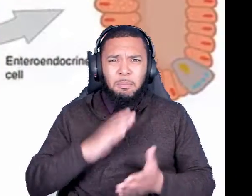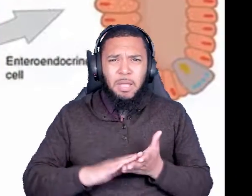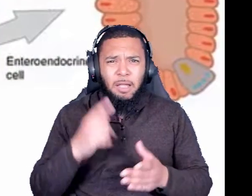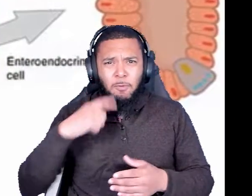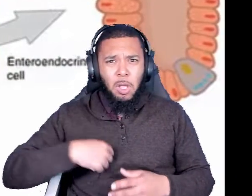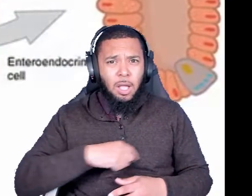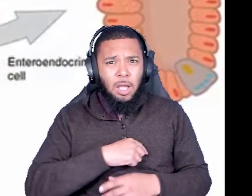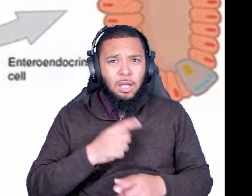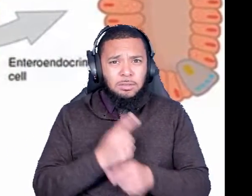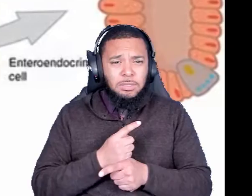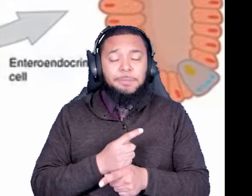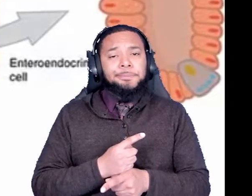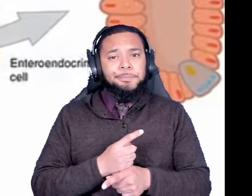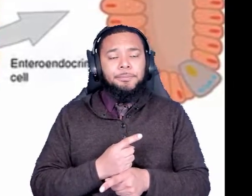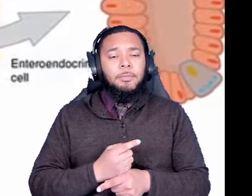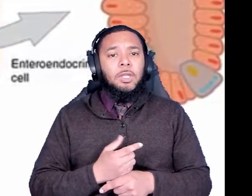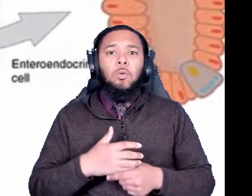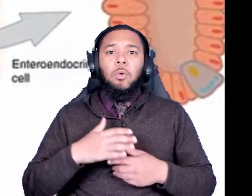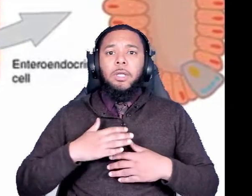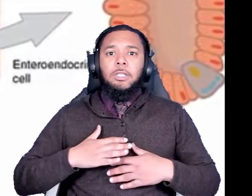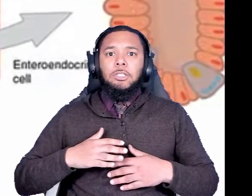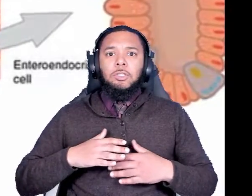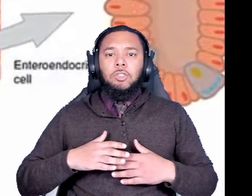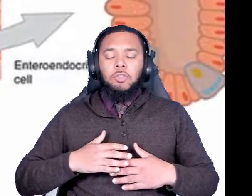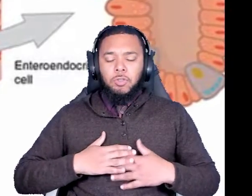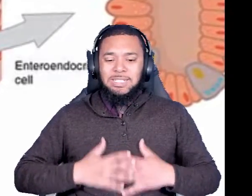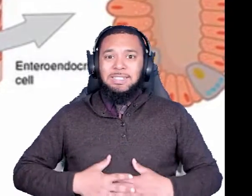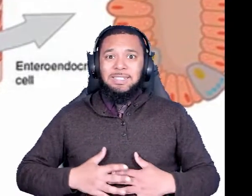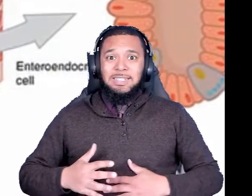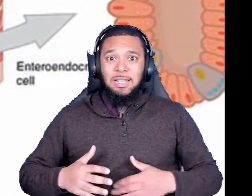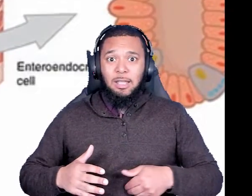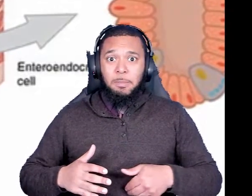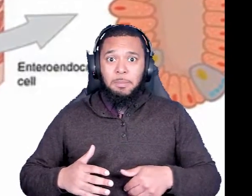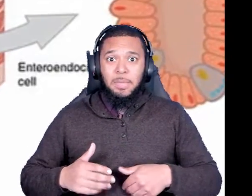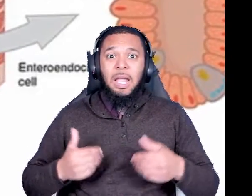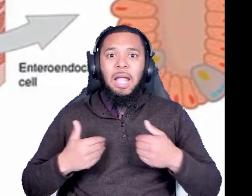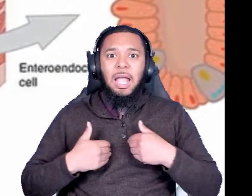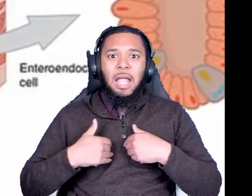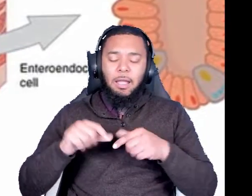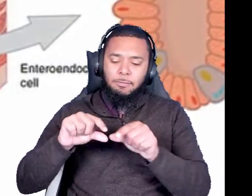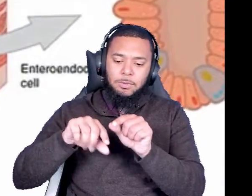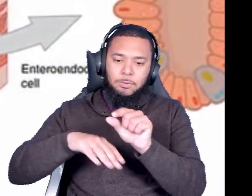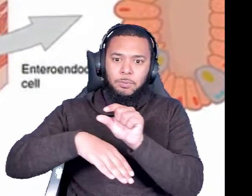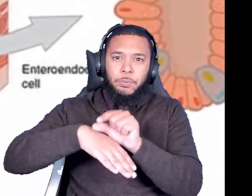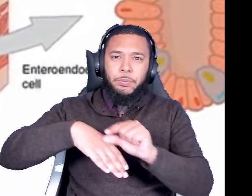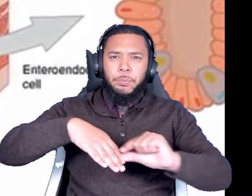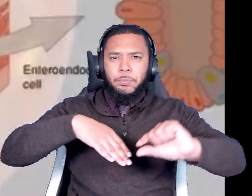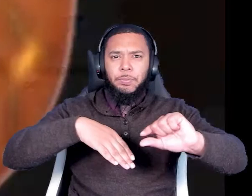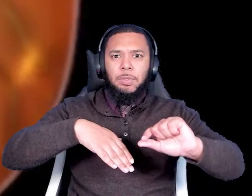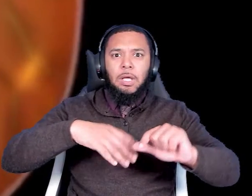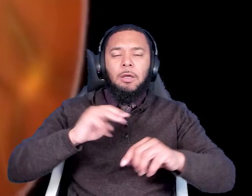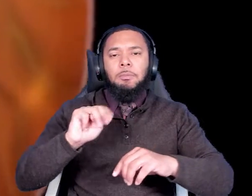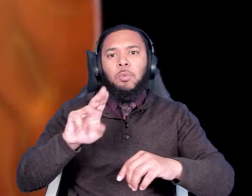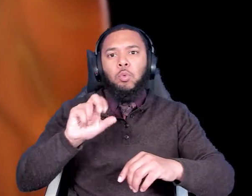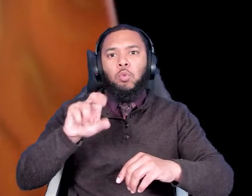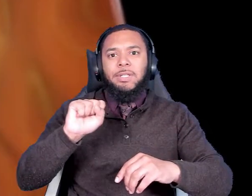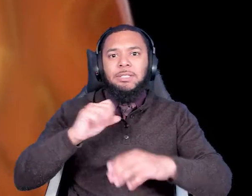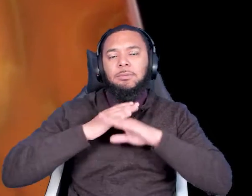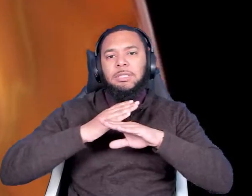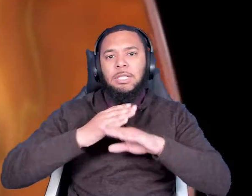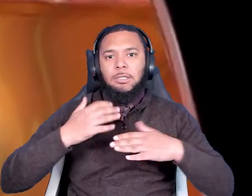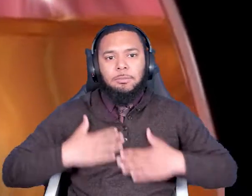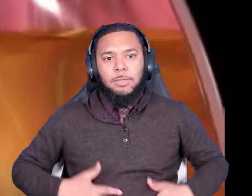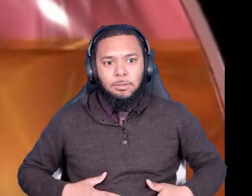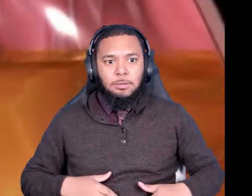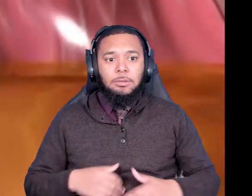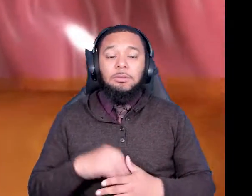your stomach is lined with mucus that protects you from the hydrochloric acid. It's also one of the reasons why when we consume something that